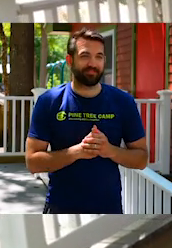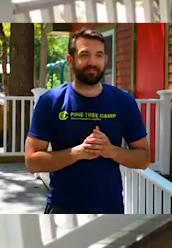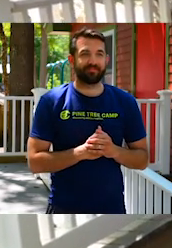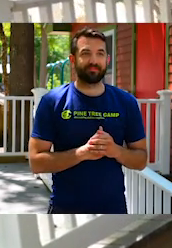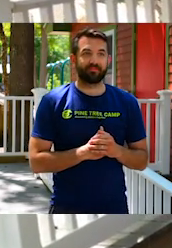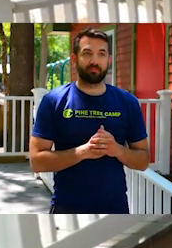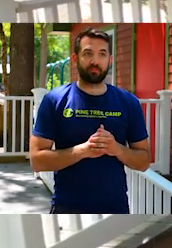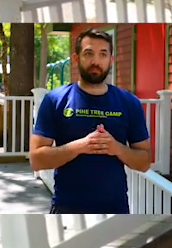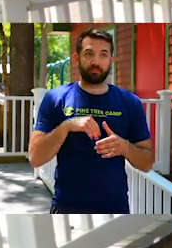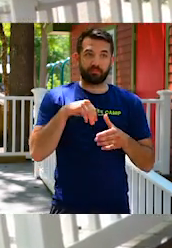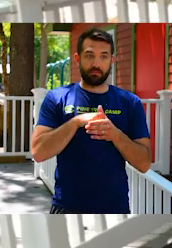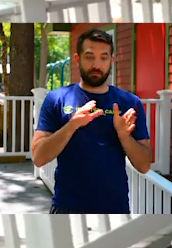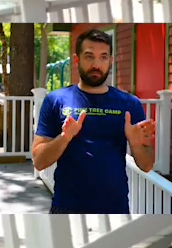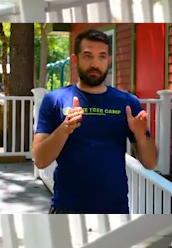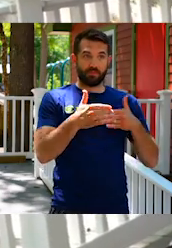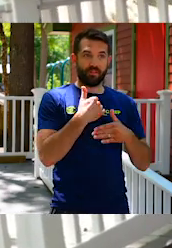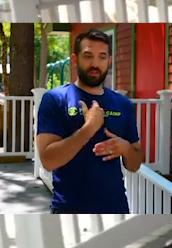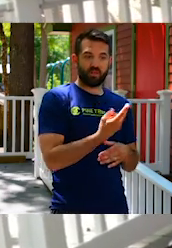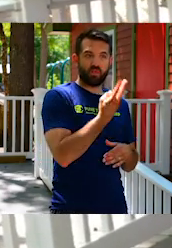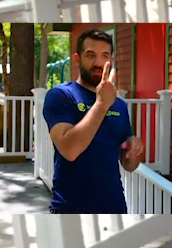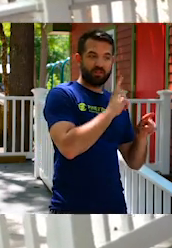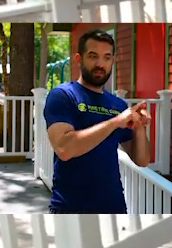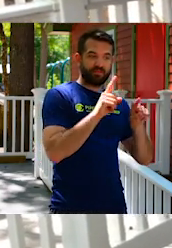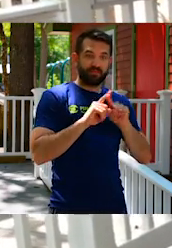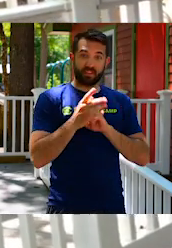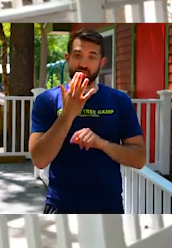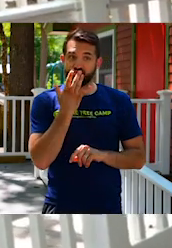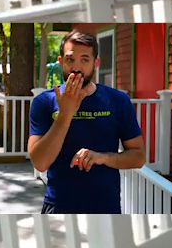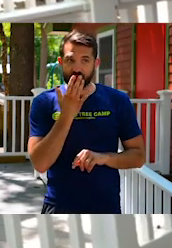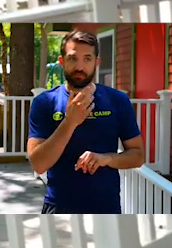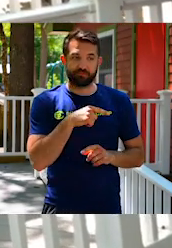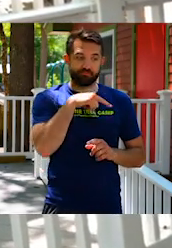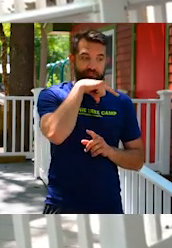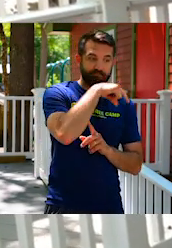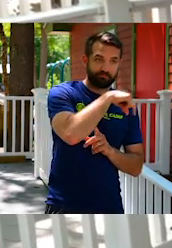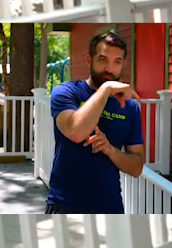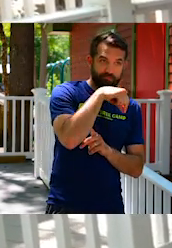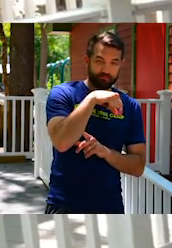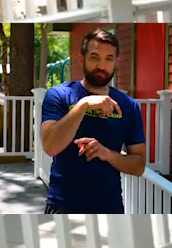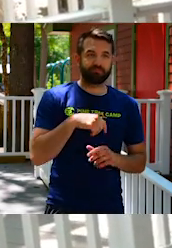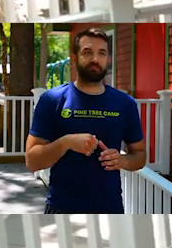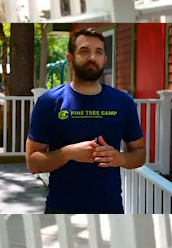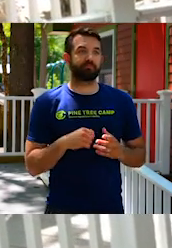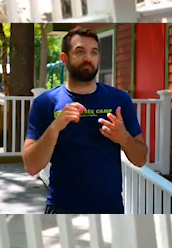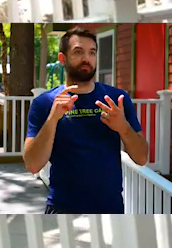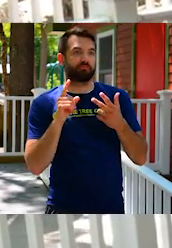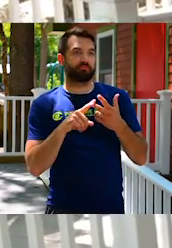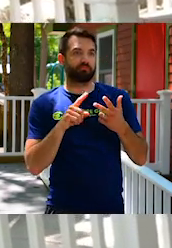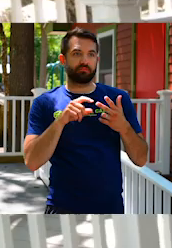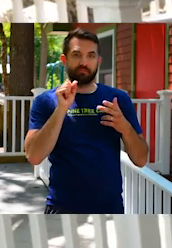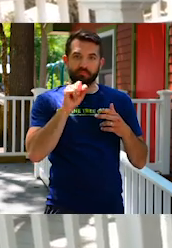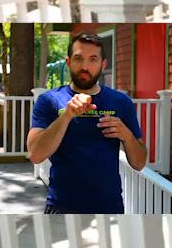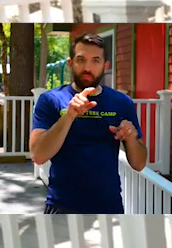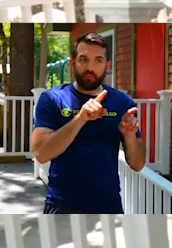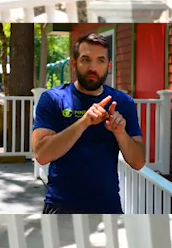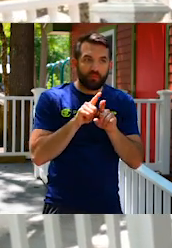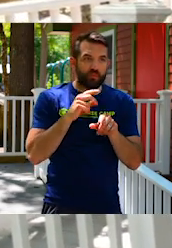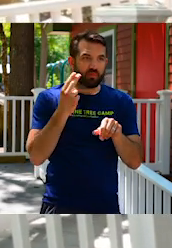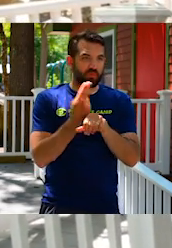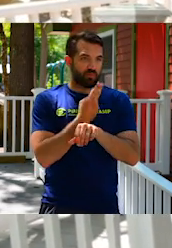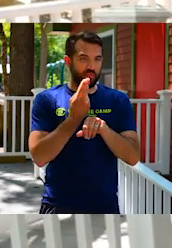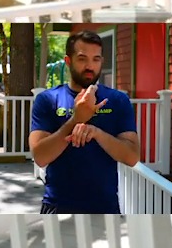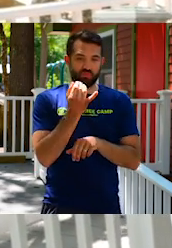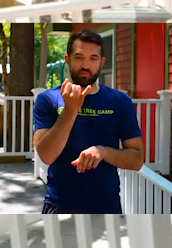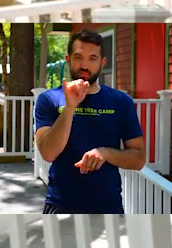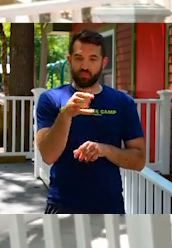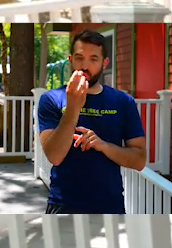colored dyes, your pipette, and something optional that you can use is also your journal. And from home,